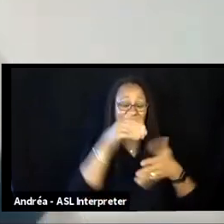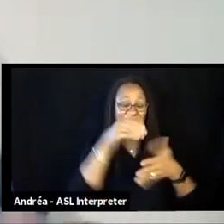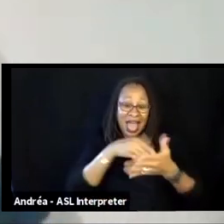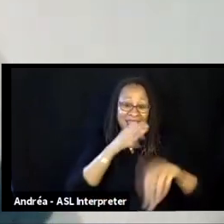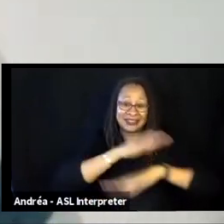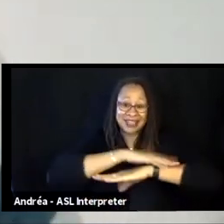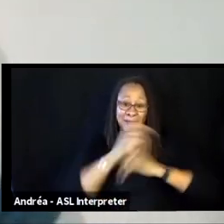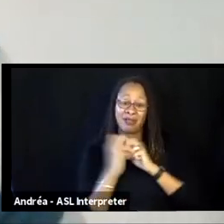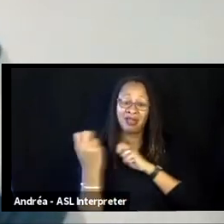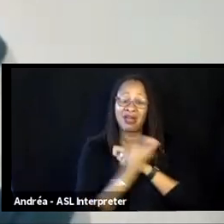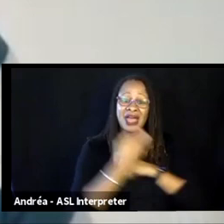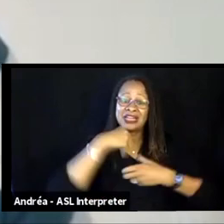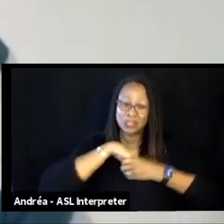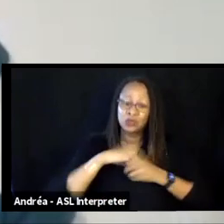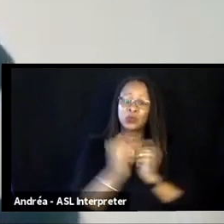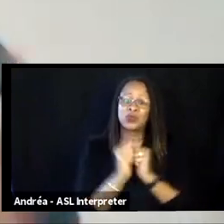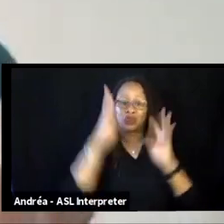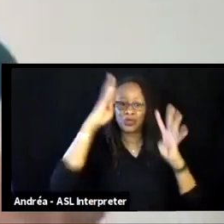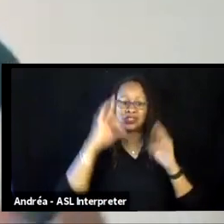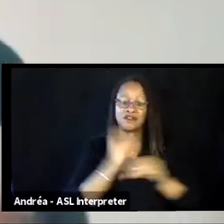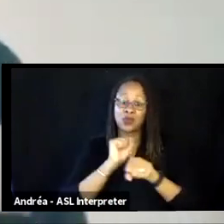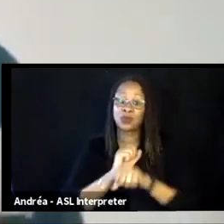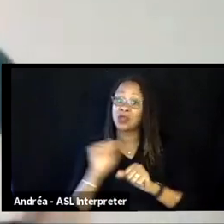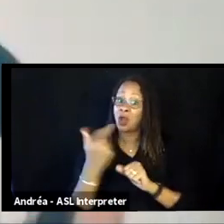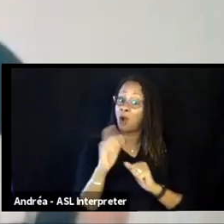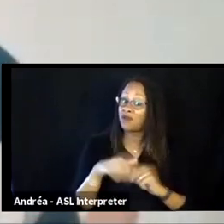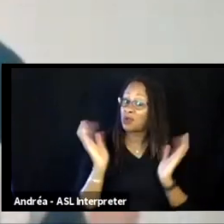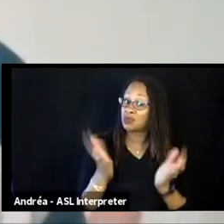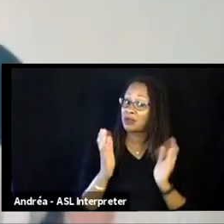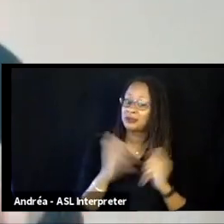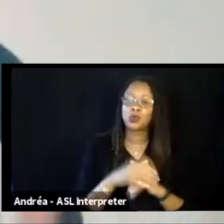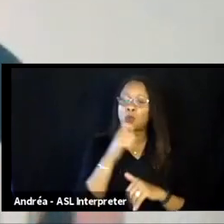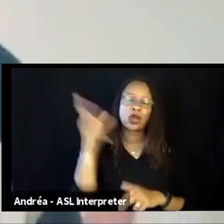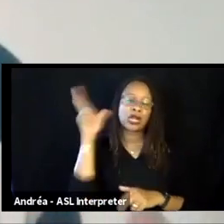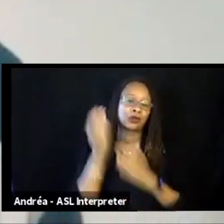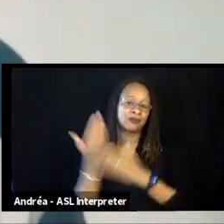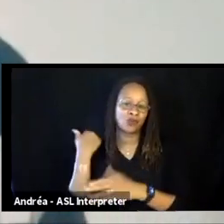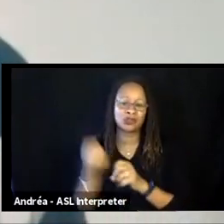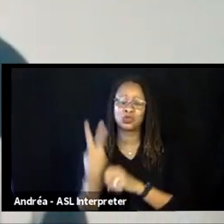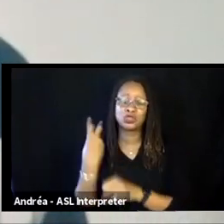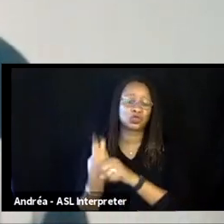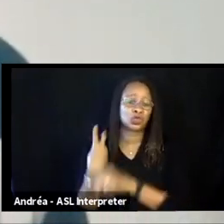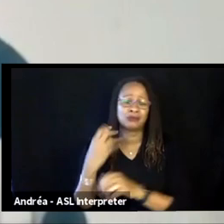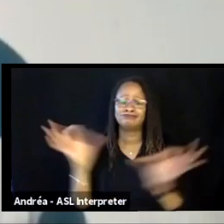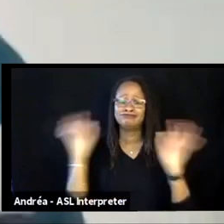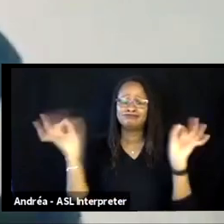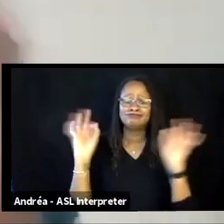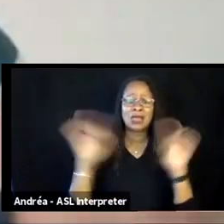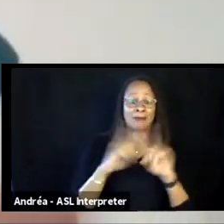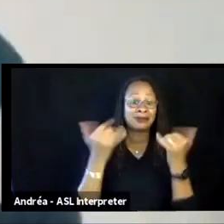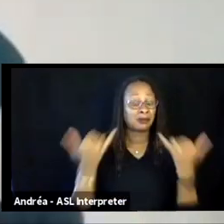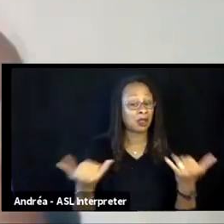the creation of the work. And all of these conversations we just weren't hearing 2 years ago. You know,